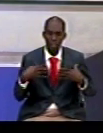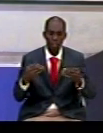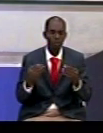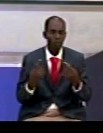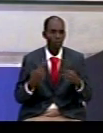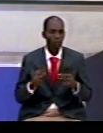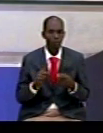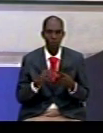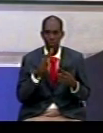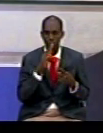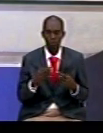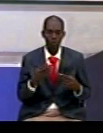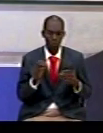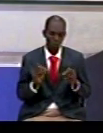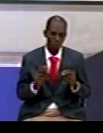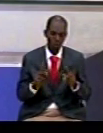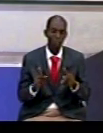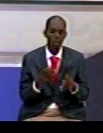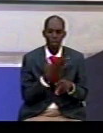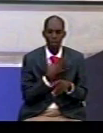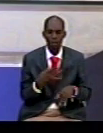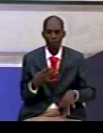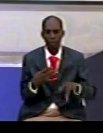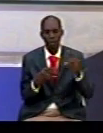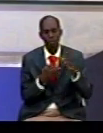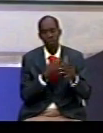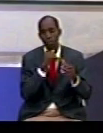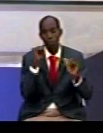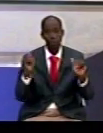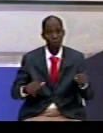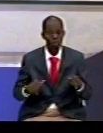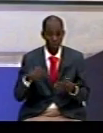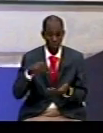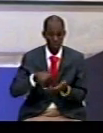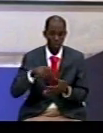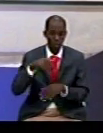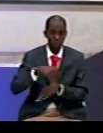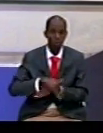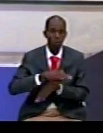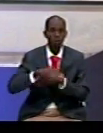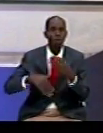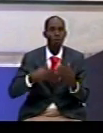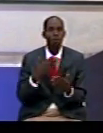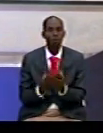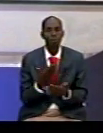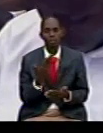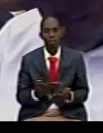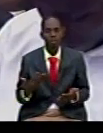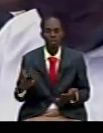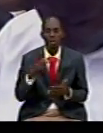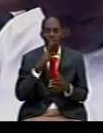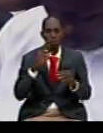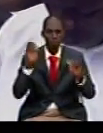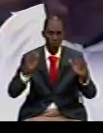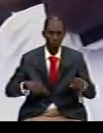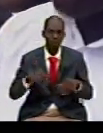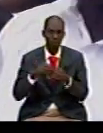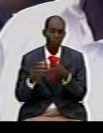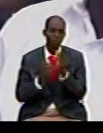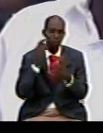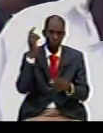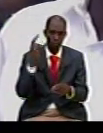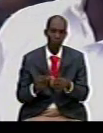well, and we found that impossible, tonight all things are